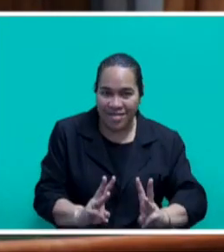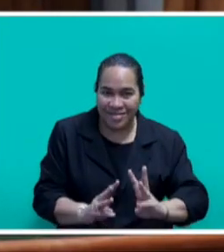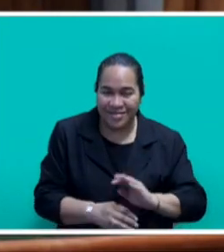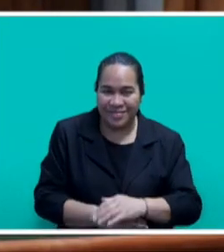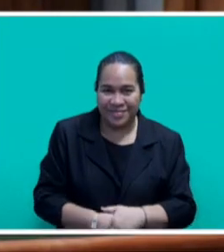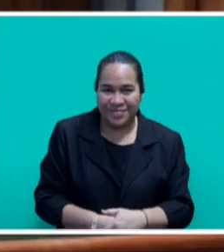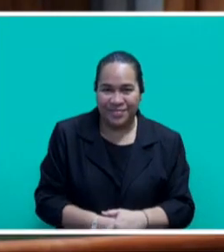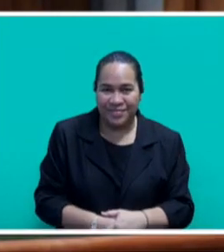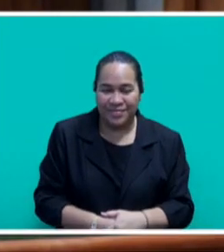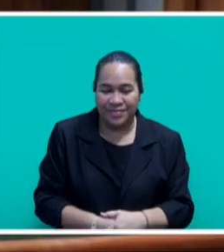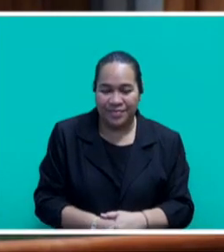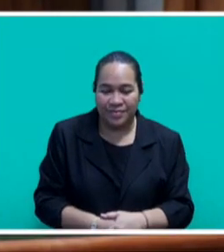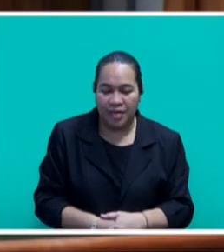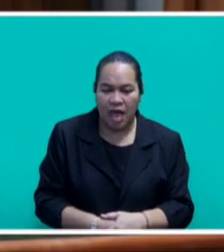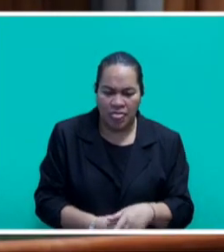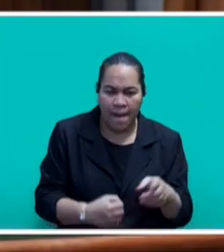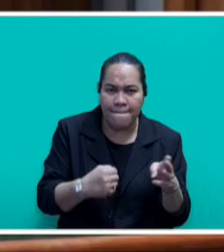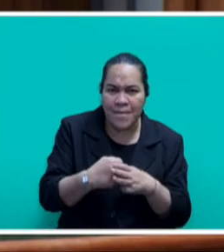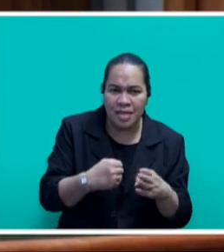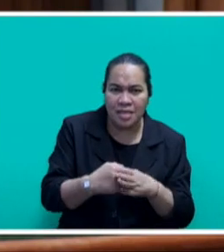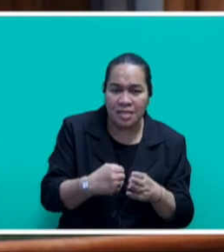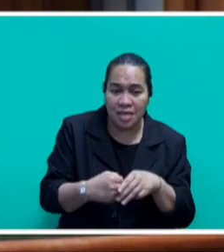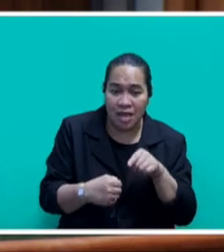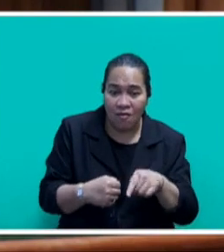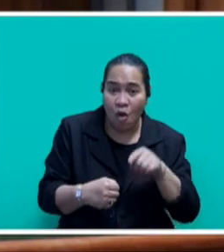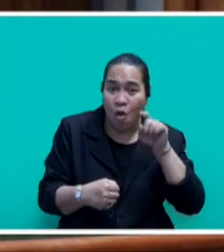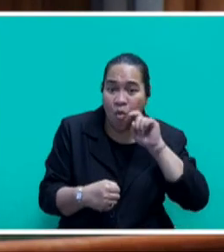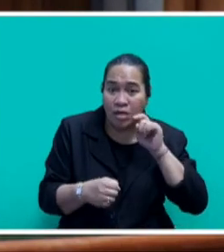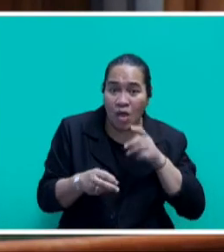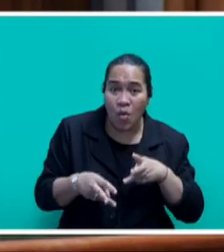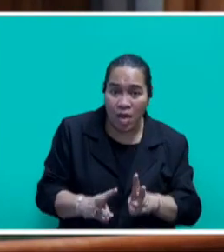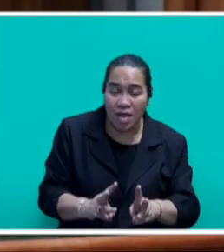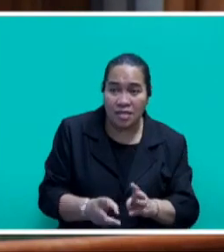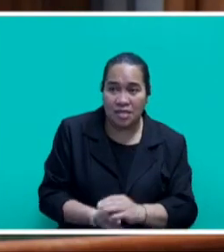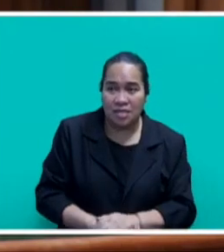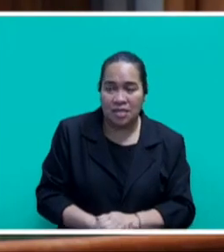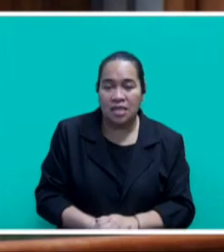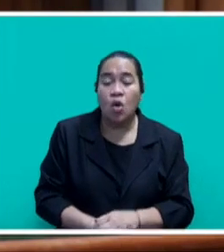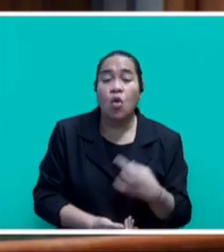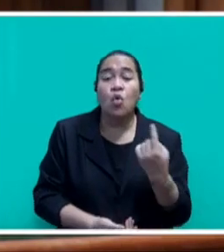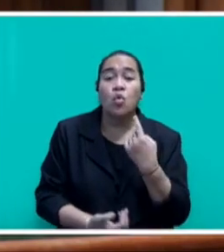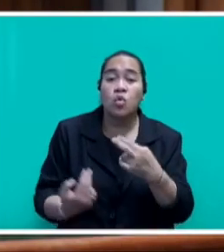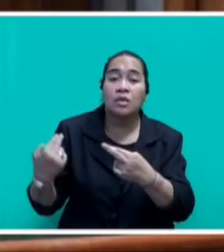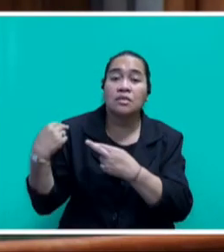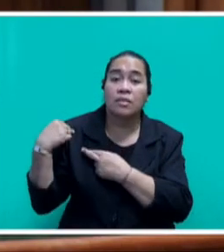The maintenance and well-being of Fiji's waterways remains the